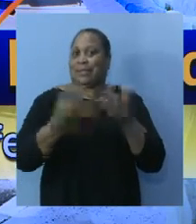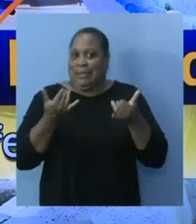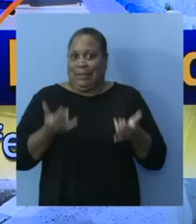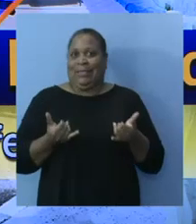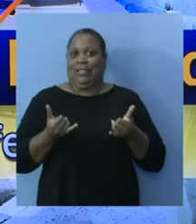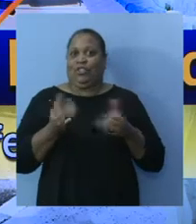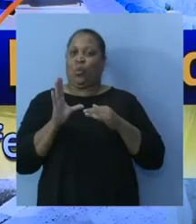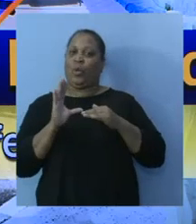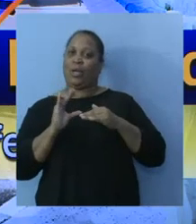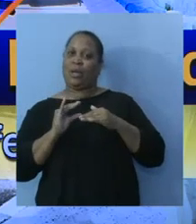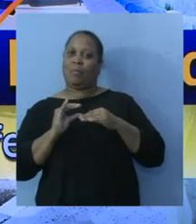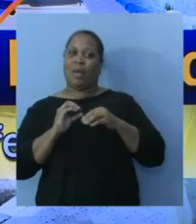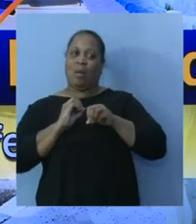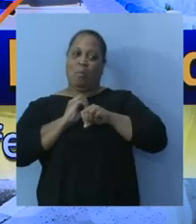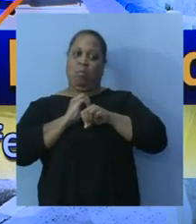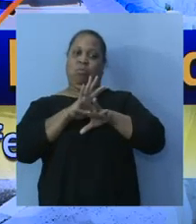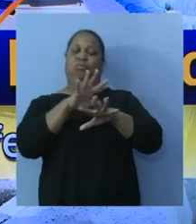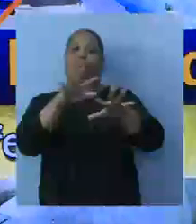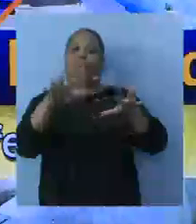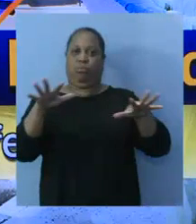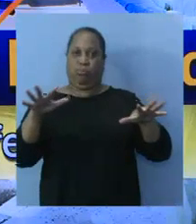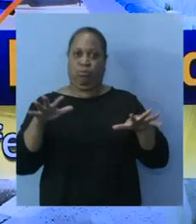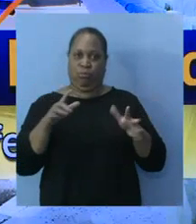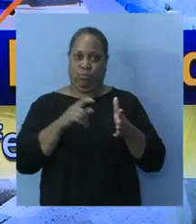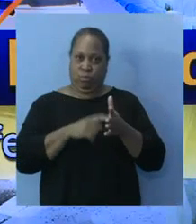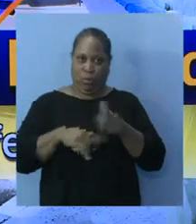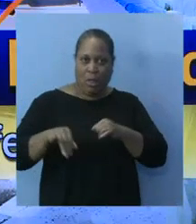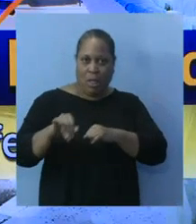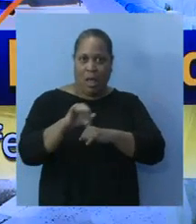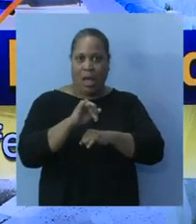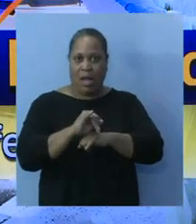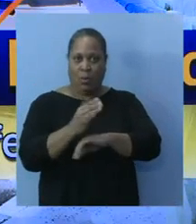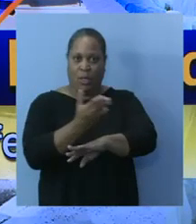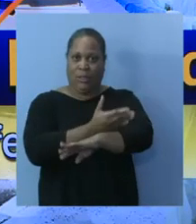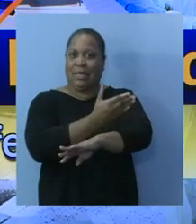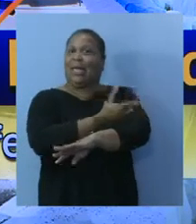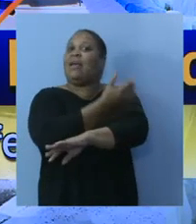can minimize the impact that this virus has on our island while we scale up our